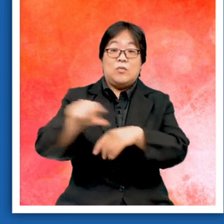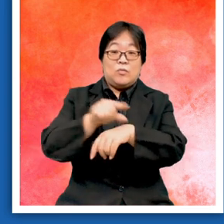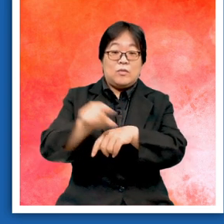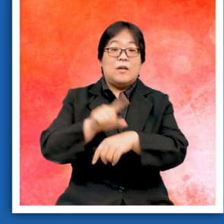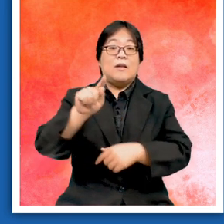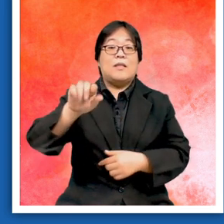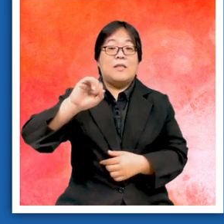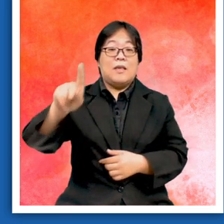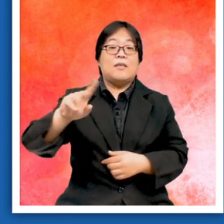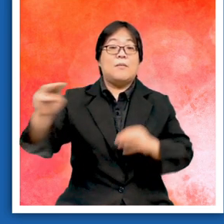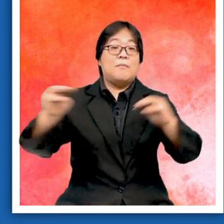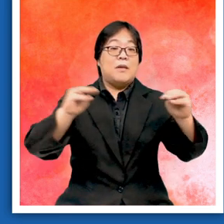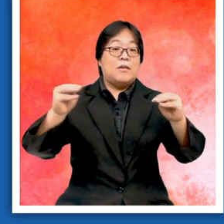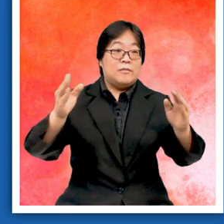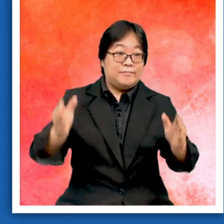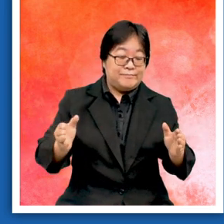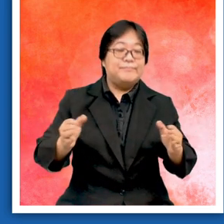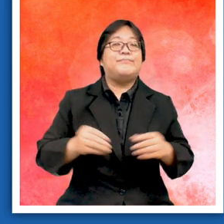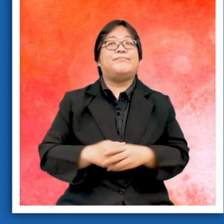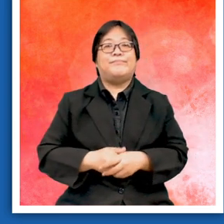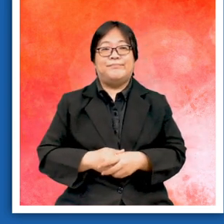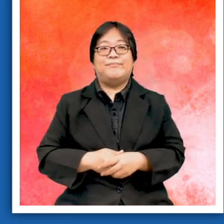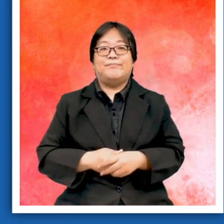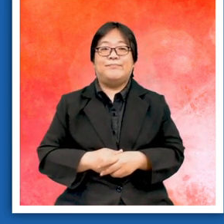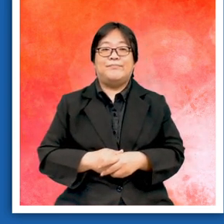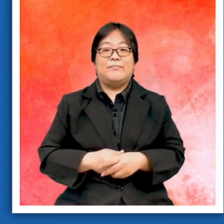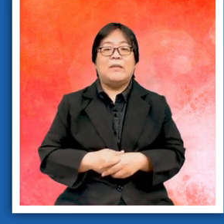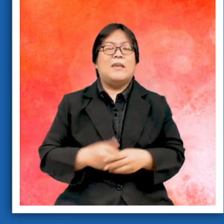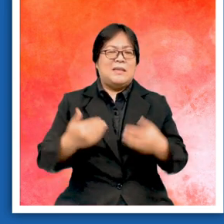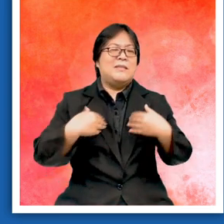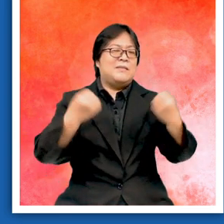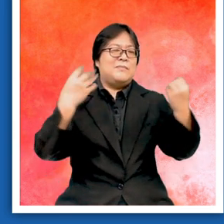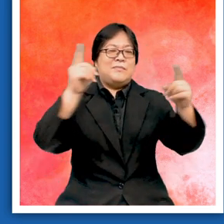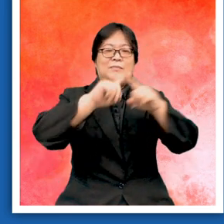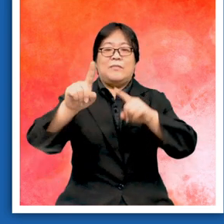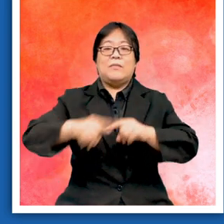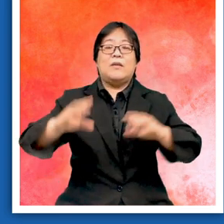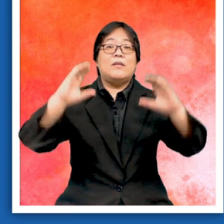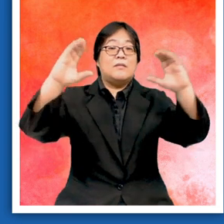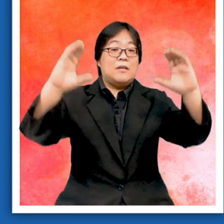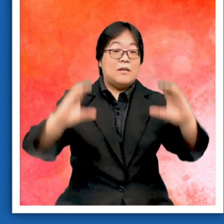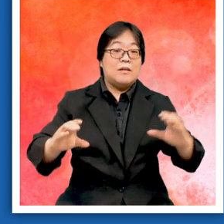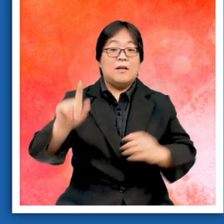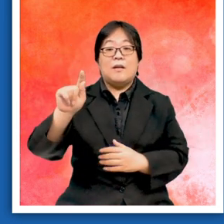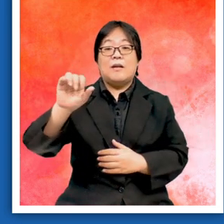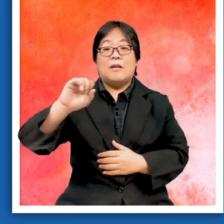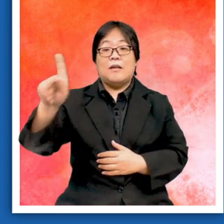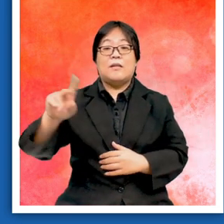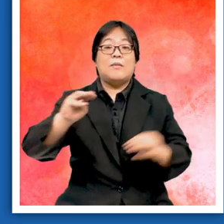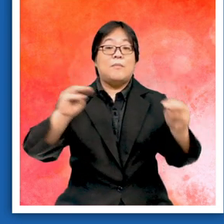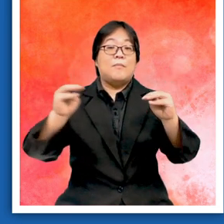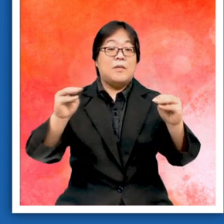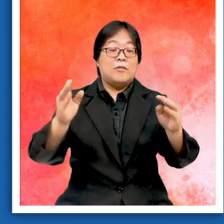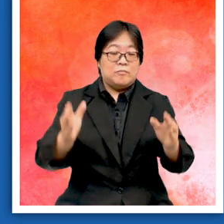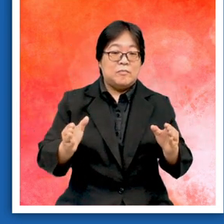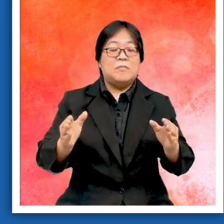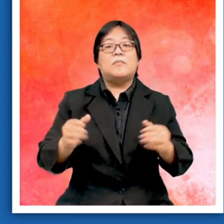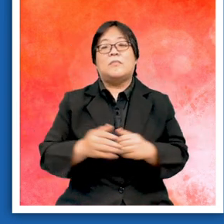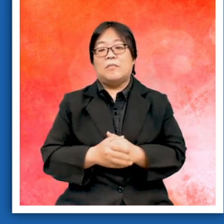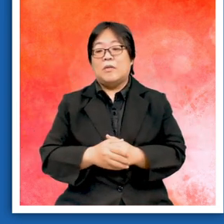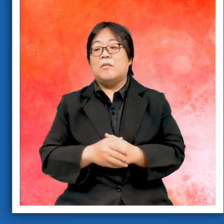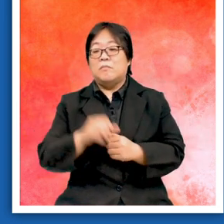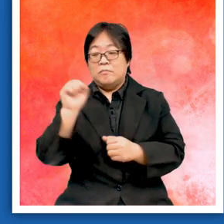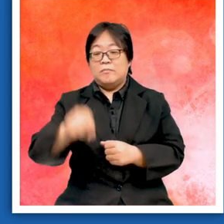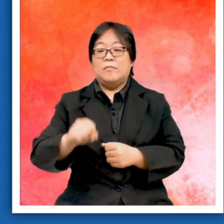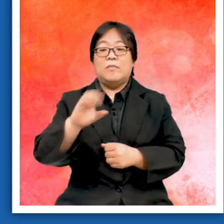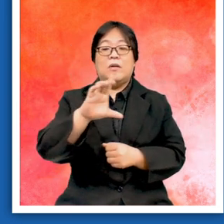Manager to turn off that process. There are many ways to turn on the Task Manager. One is Control Alt Delete, or you can